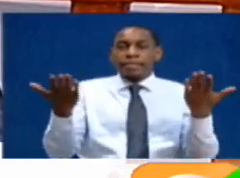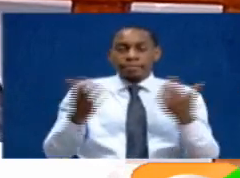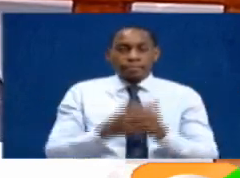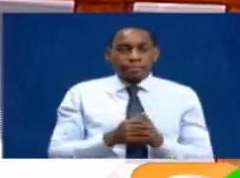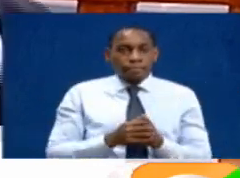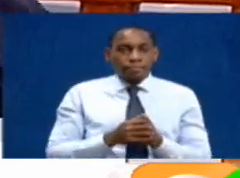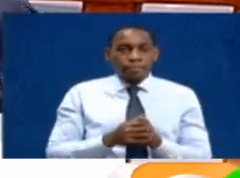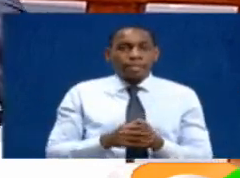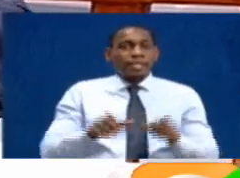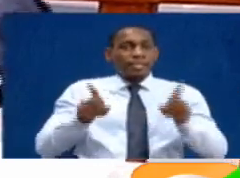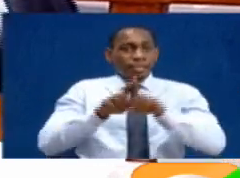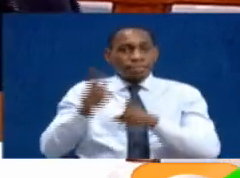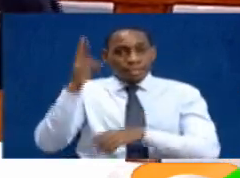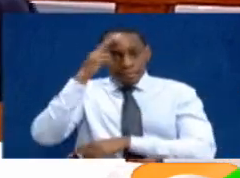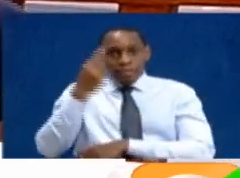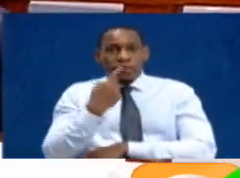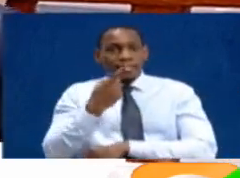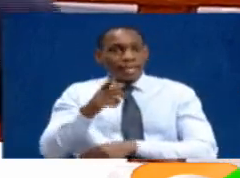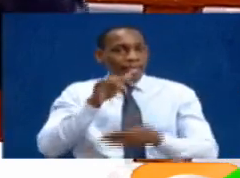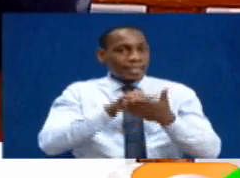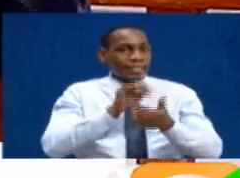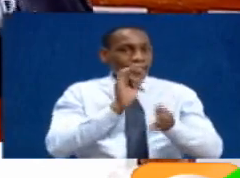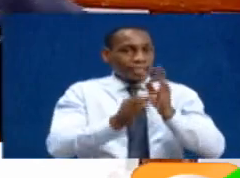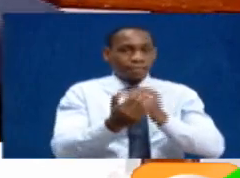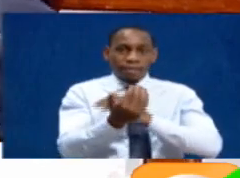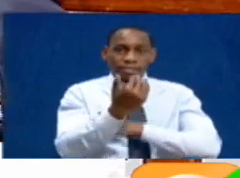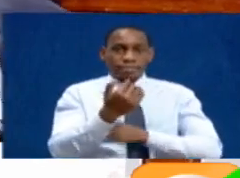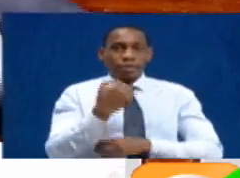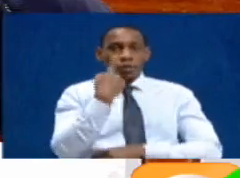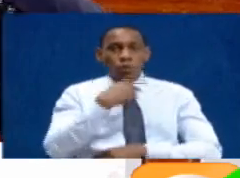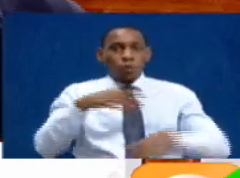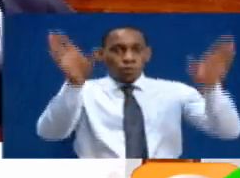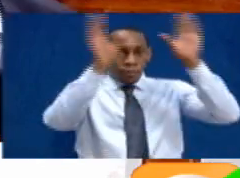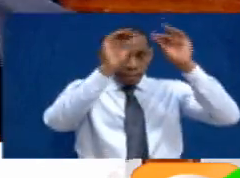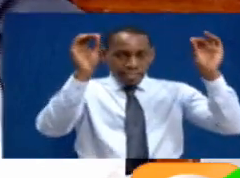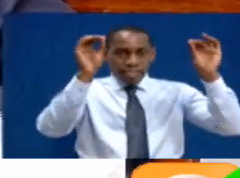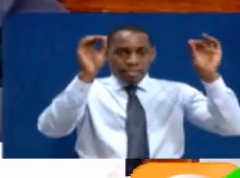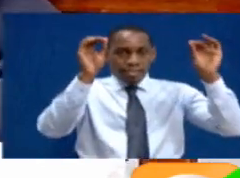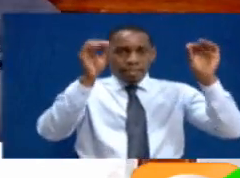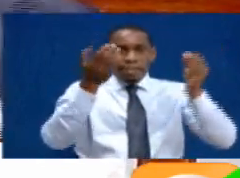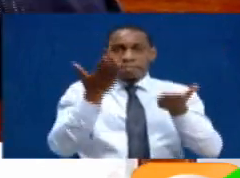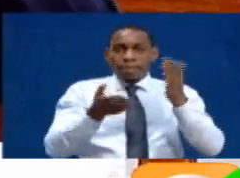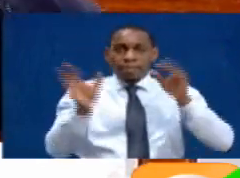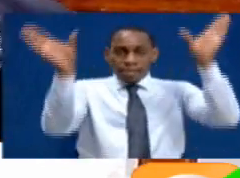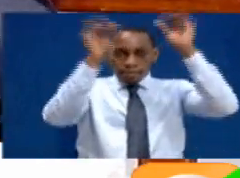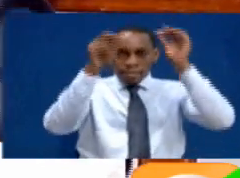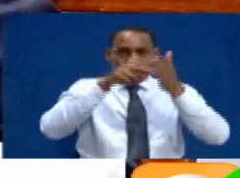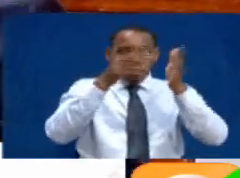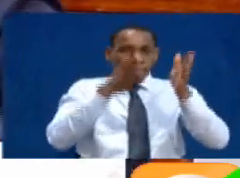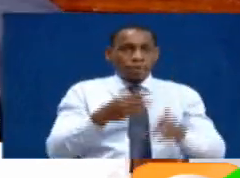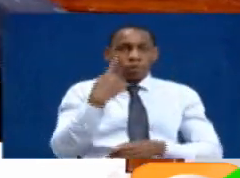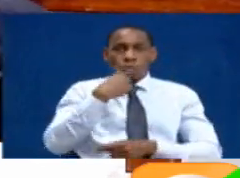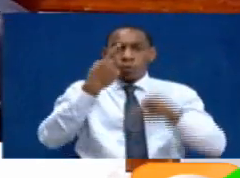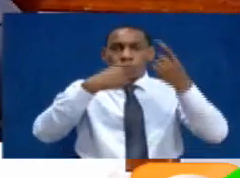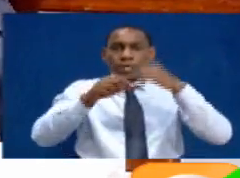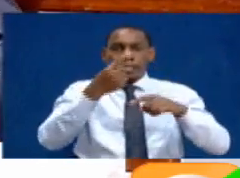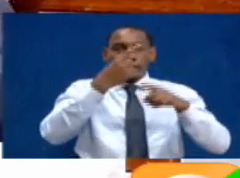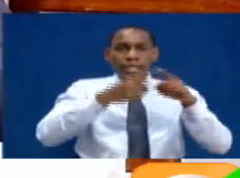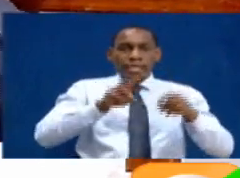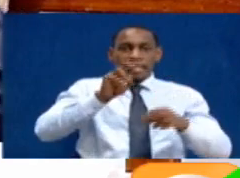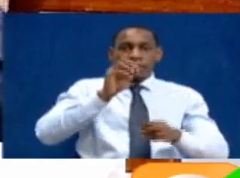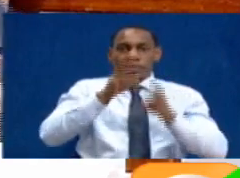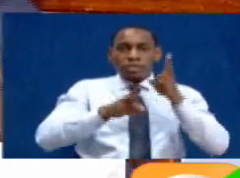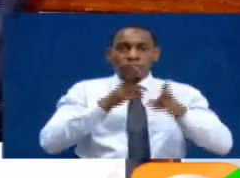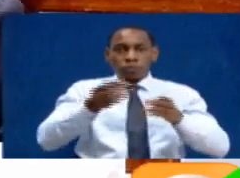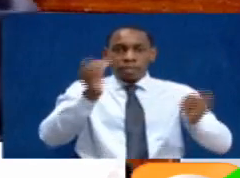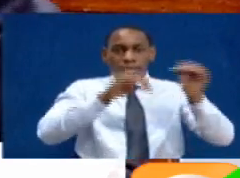guarantee. That is why I'm telling you that even if you ask me who will be the president or who will be the presidential candidate or who will win 2022 elections, I